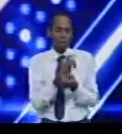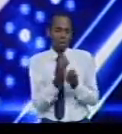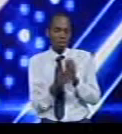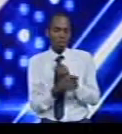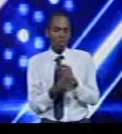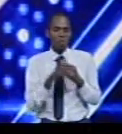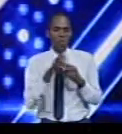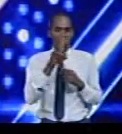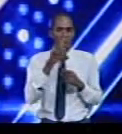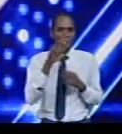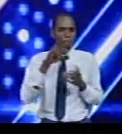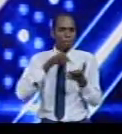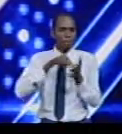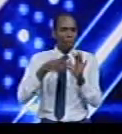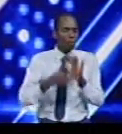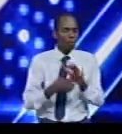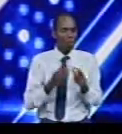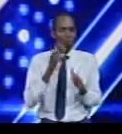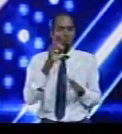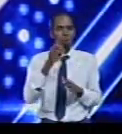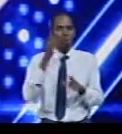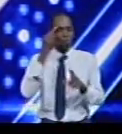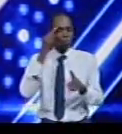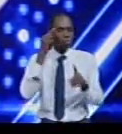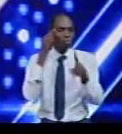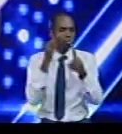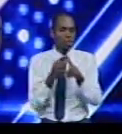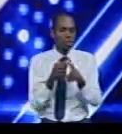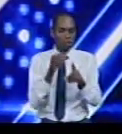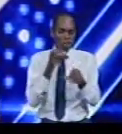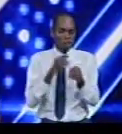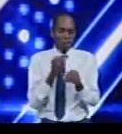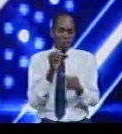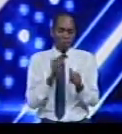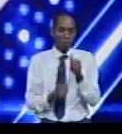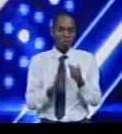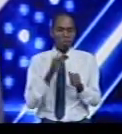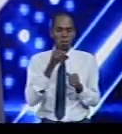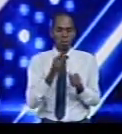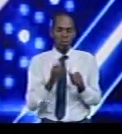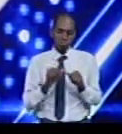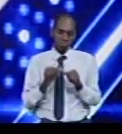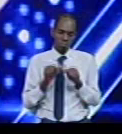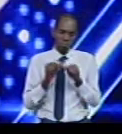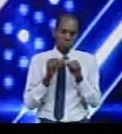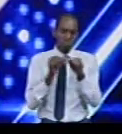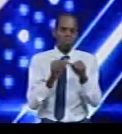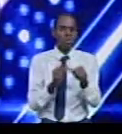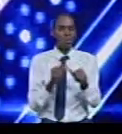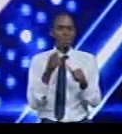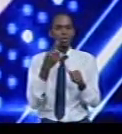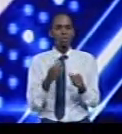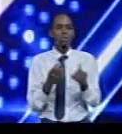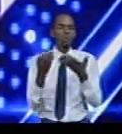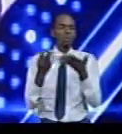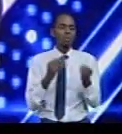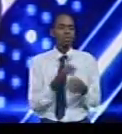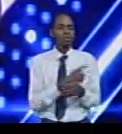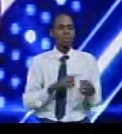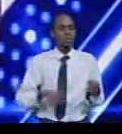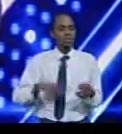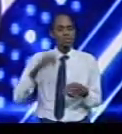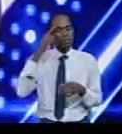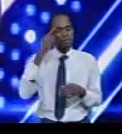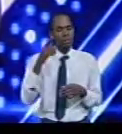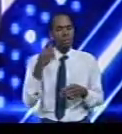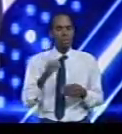one pursuit and one thing in which you persevere, the service of the Lord for the glory